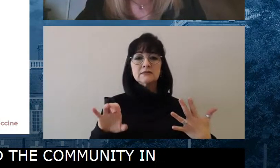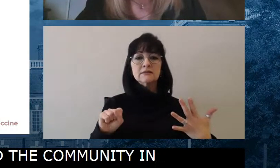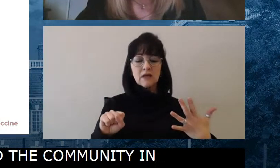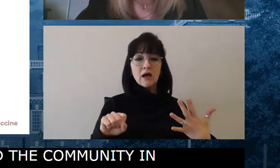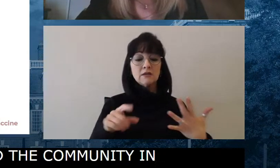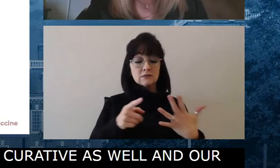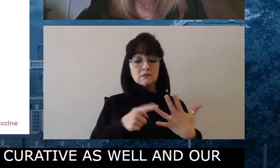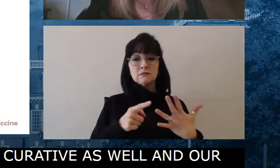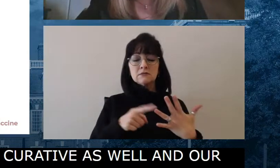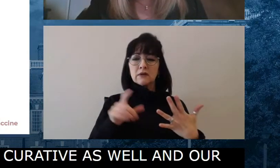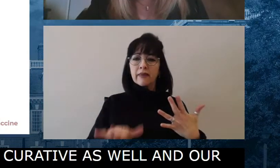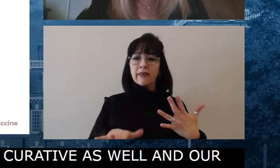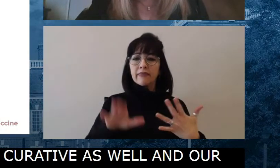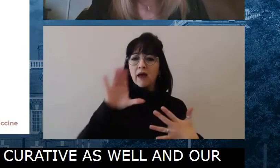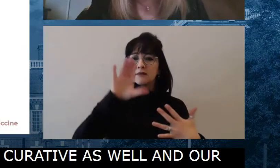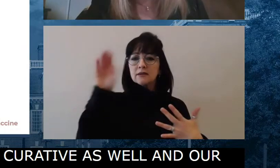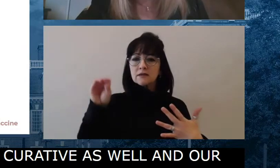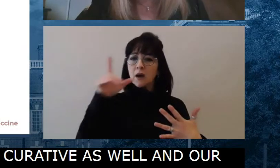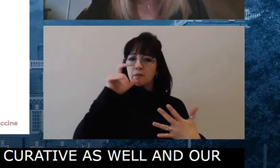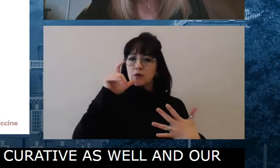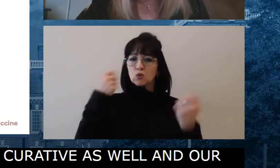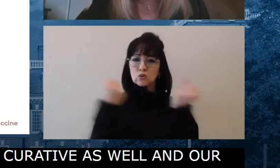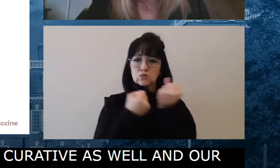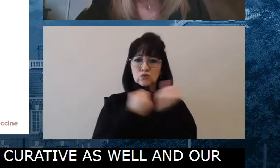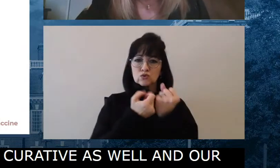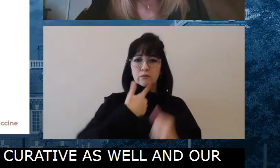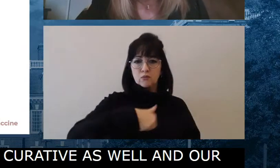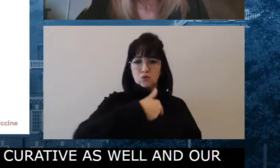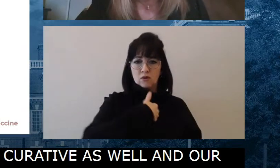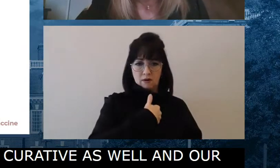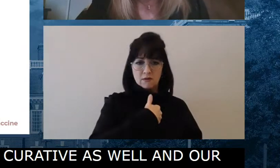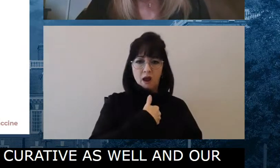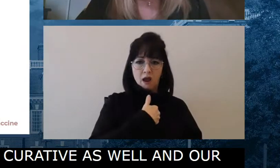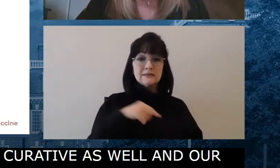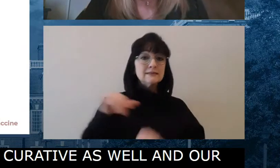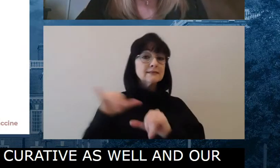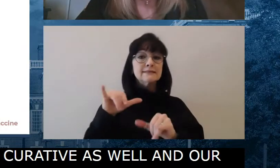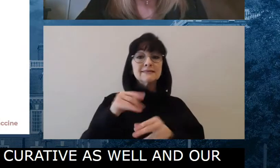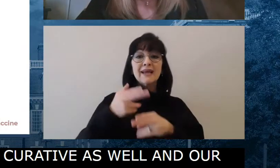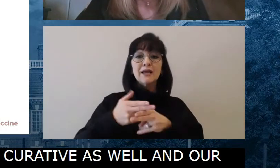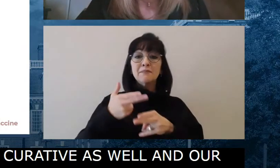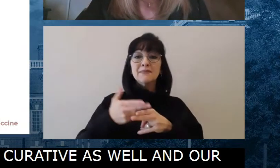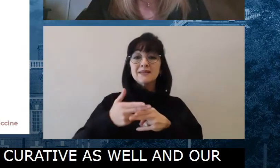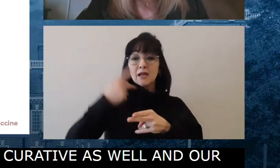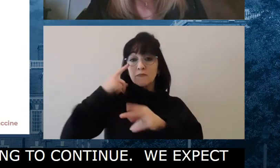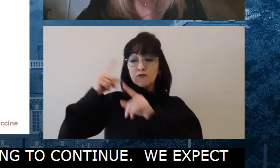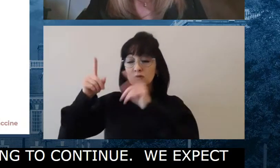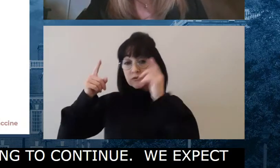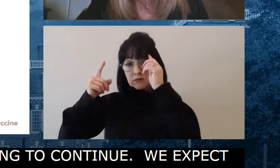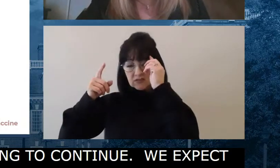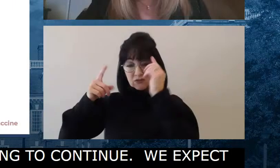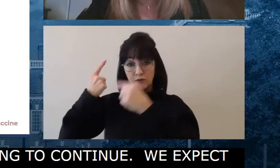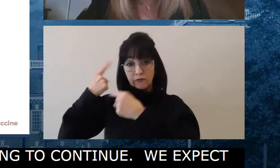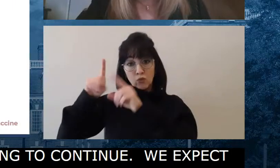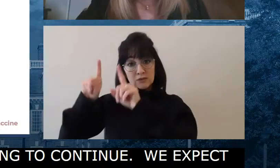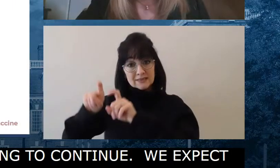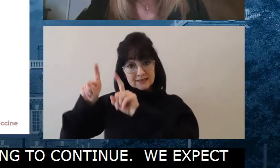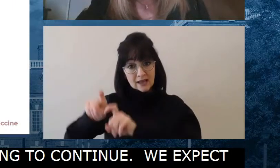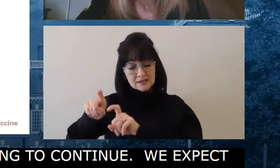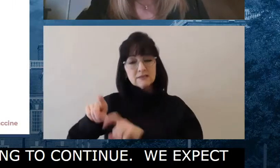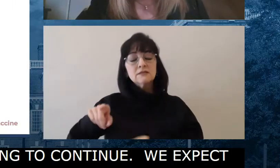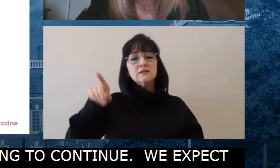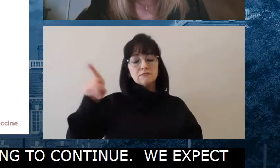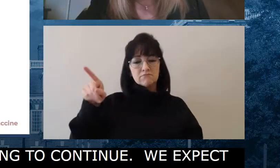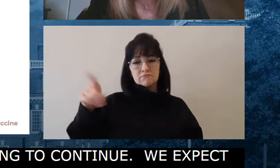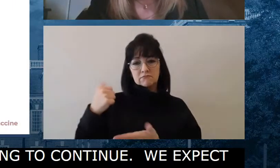source of vaccinations, especially once supply opens up more so. We will continue to invite individuals from the waiting list